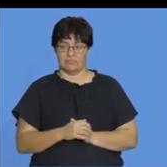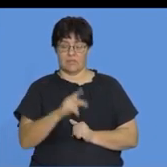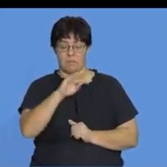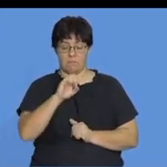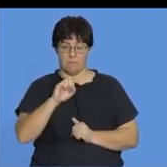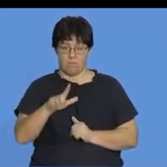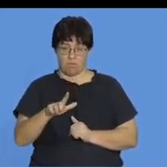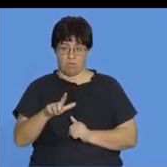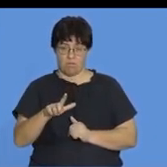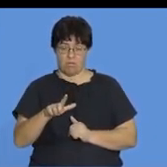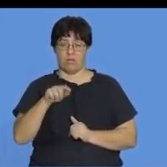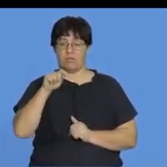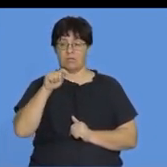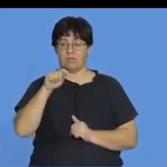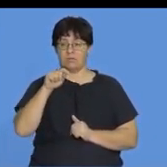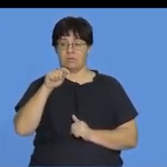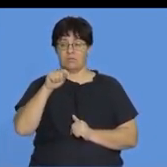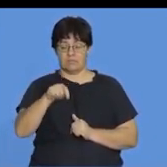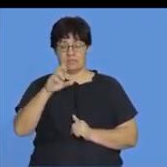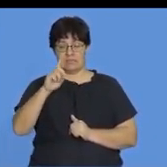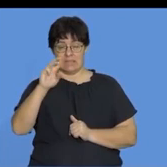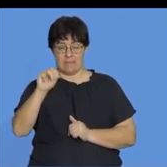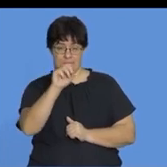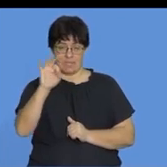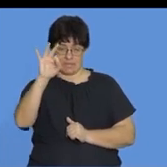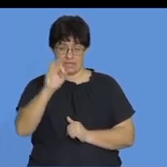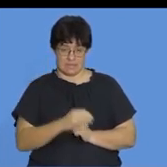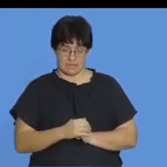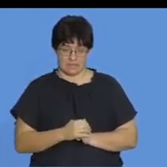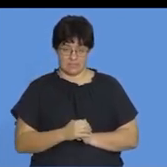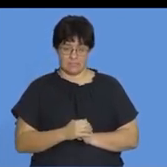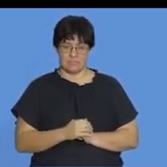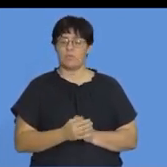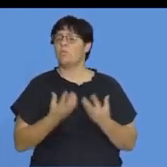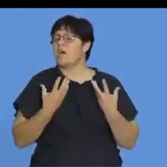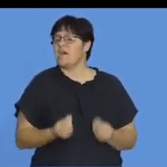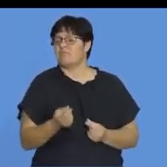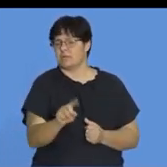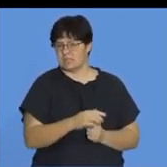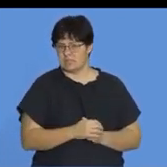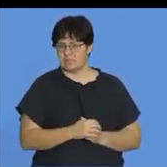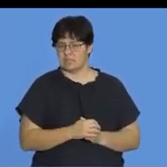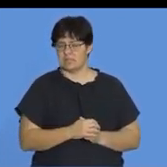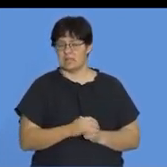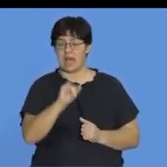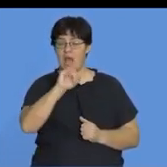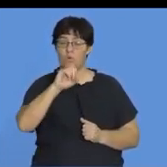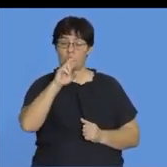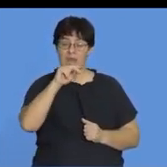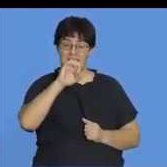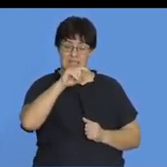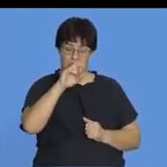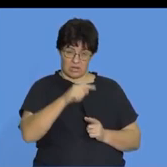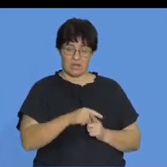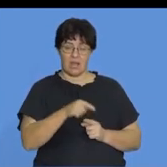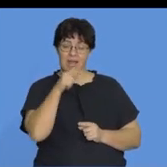0.068 mole per cubic decimeter, right? So what do we have here? The ionization or the dissociation of